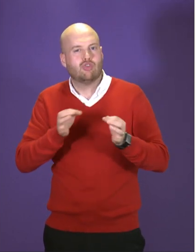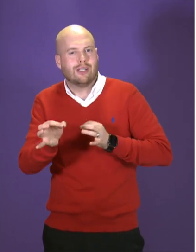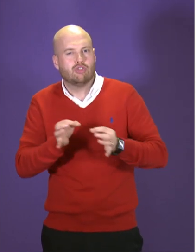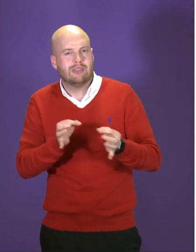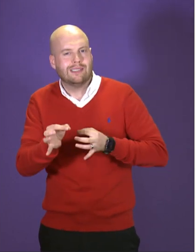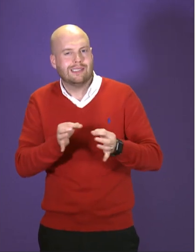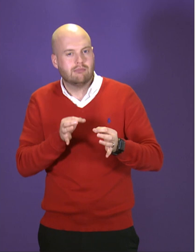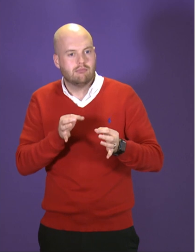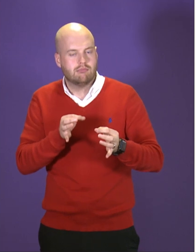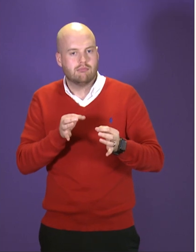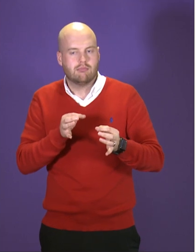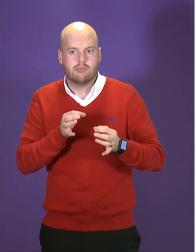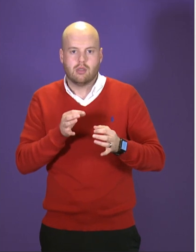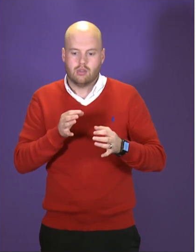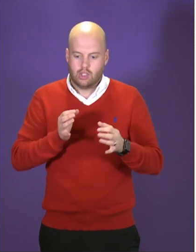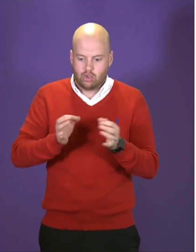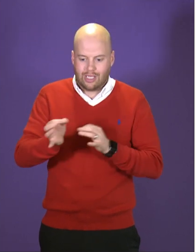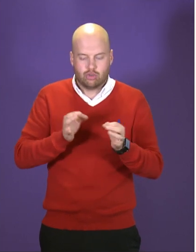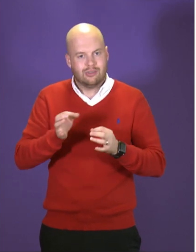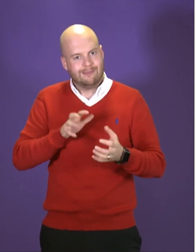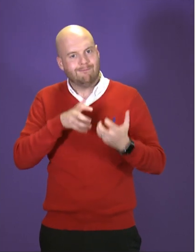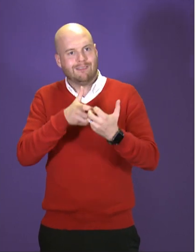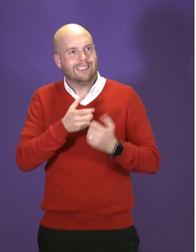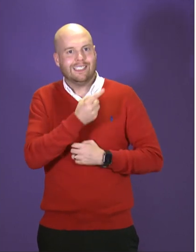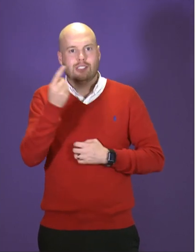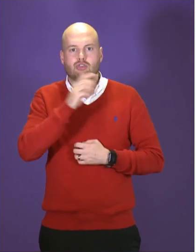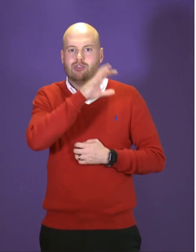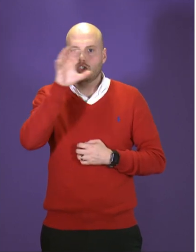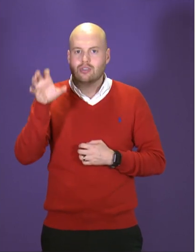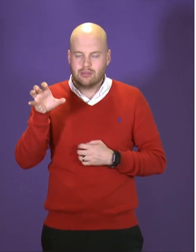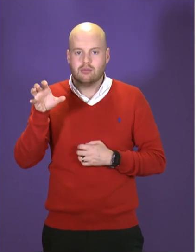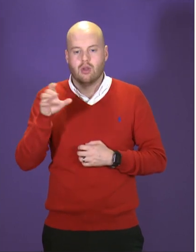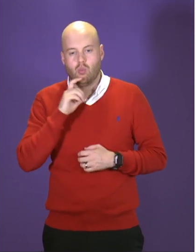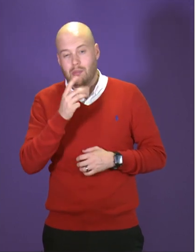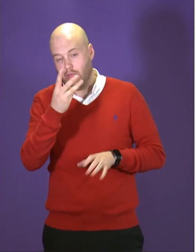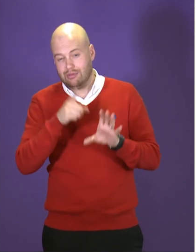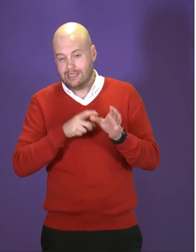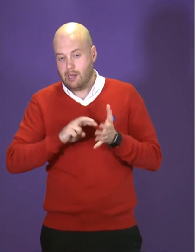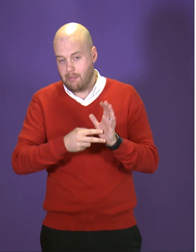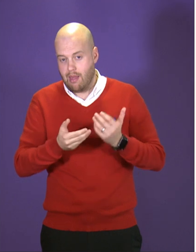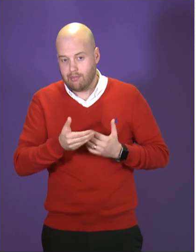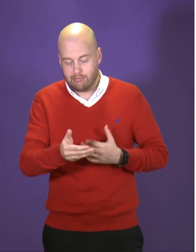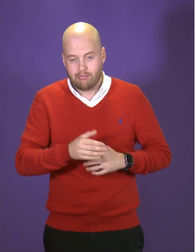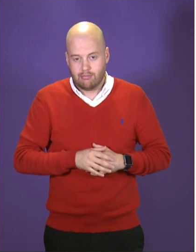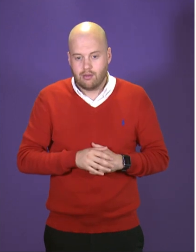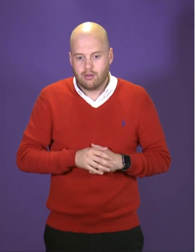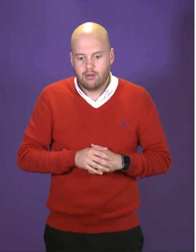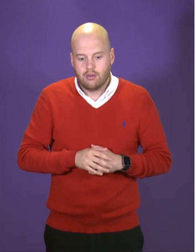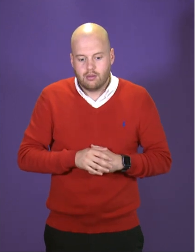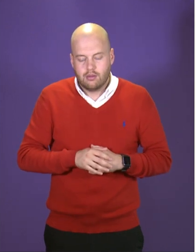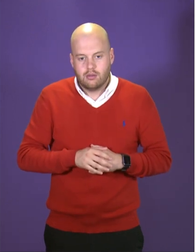strategies for various regions, cultural strategies for 3 years ahead, and defining what